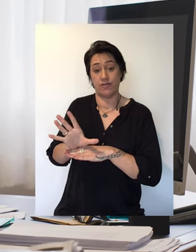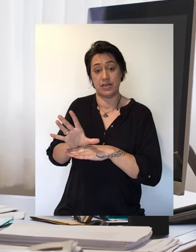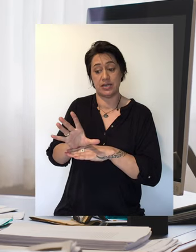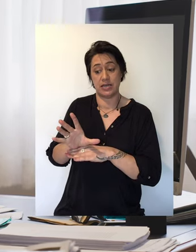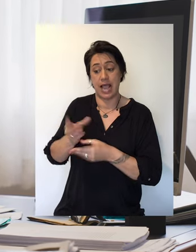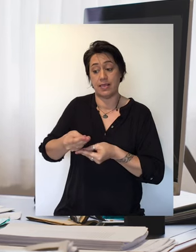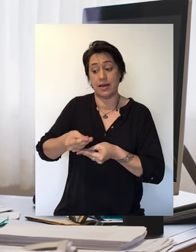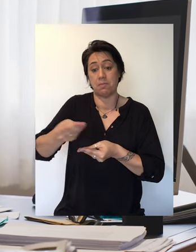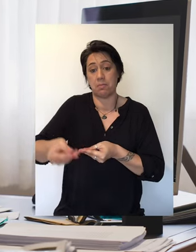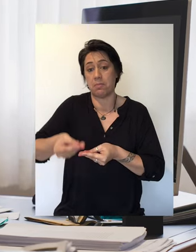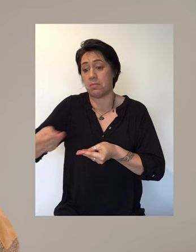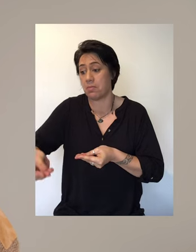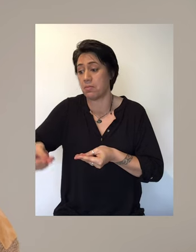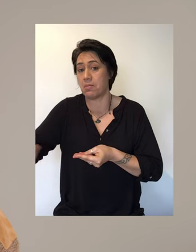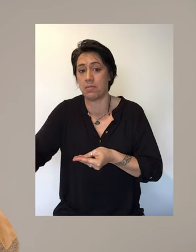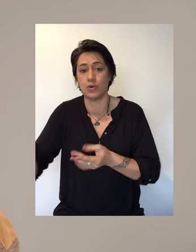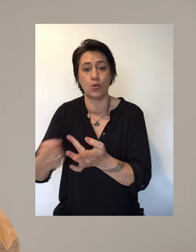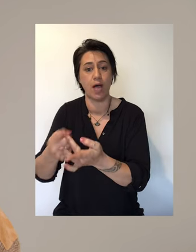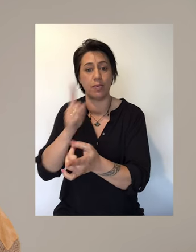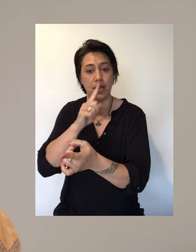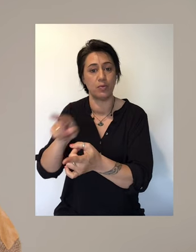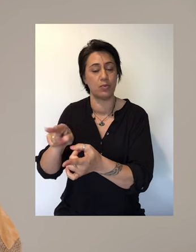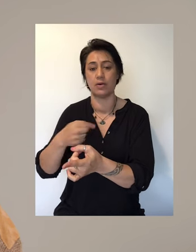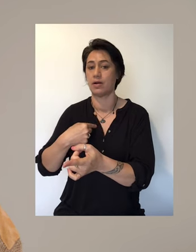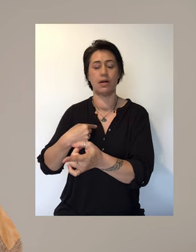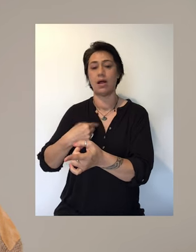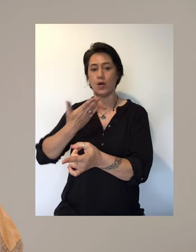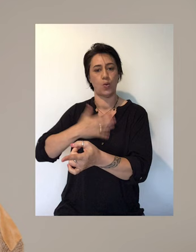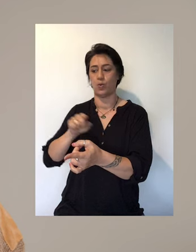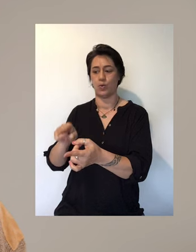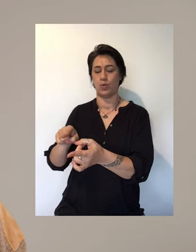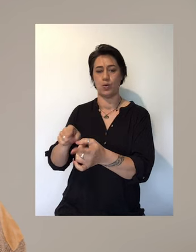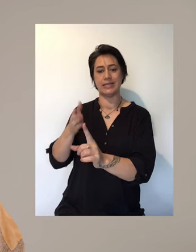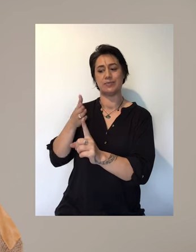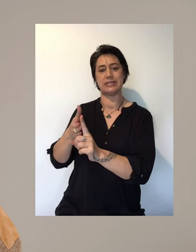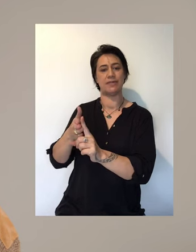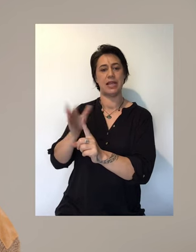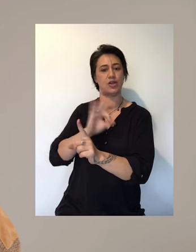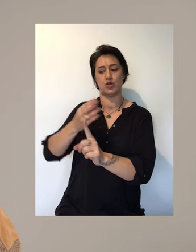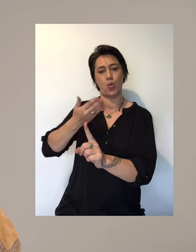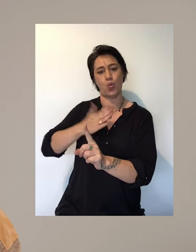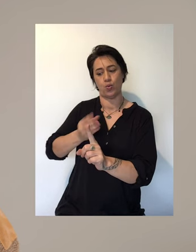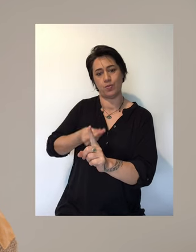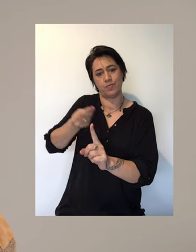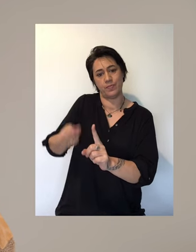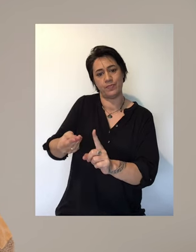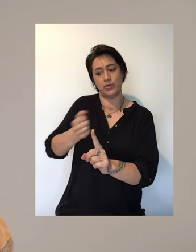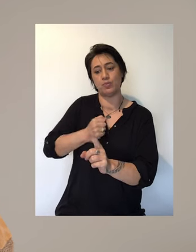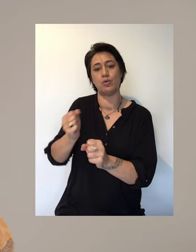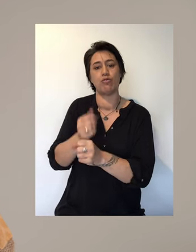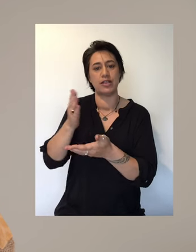contracting and then spreading the virus to others, particularly my